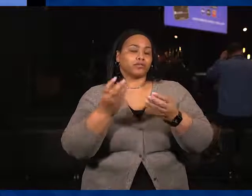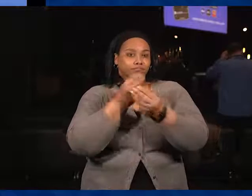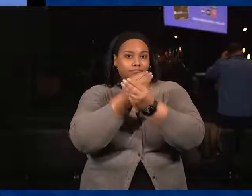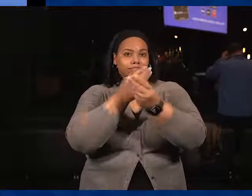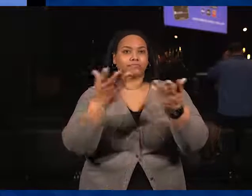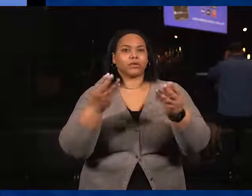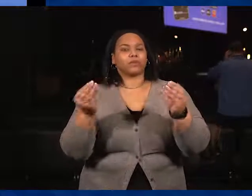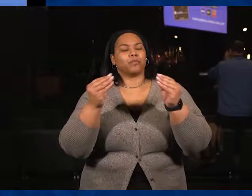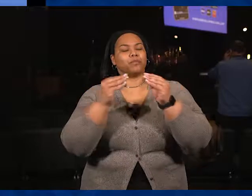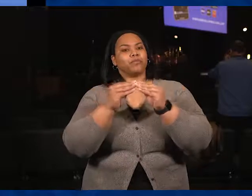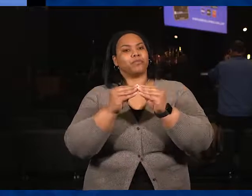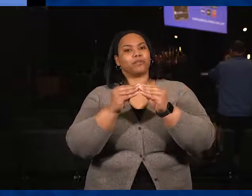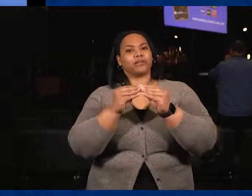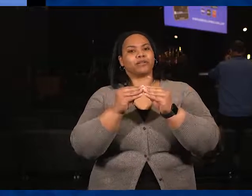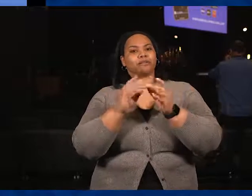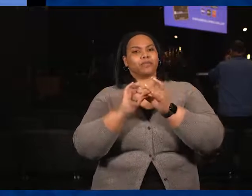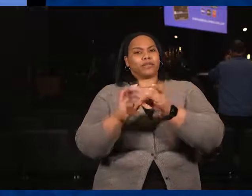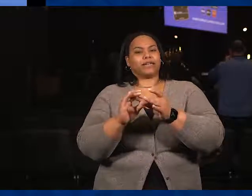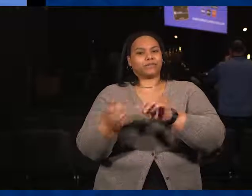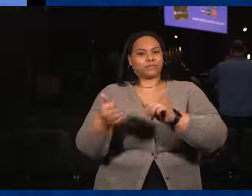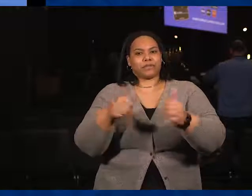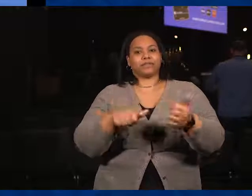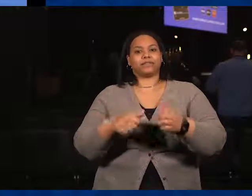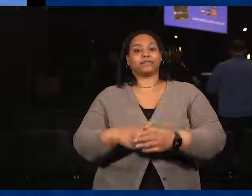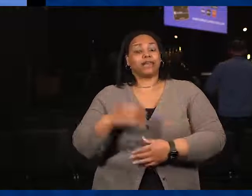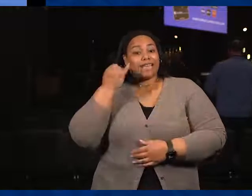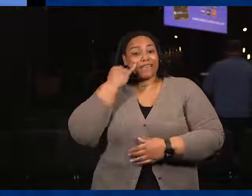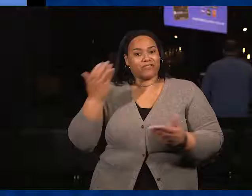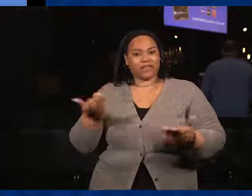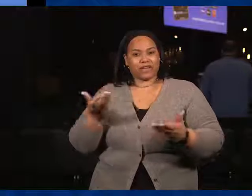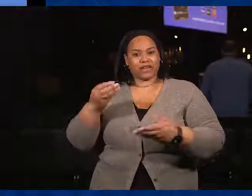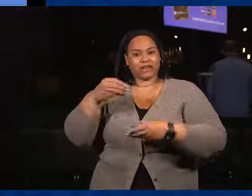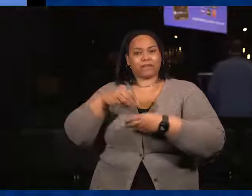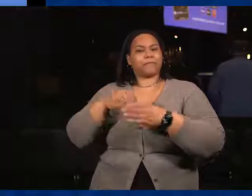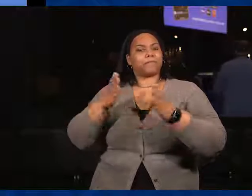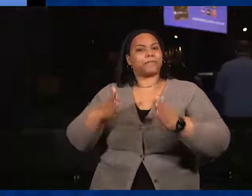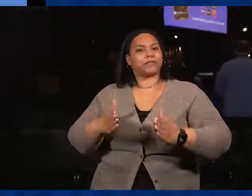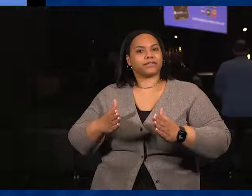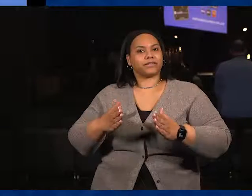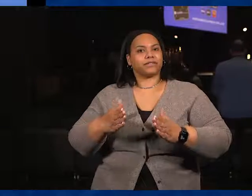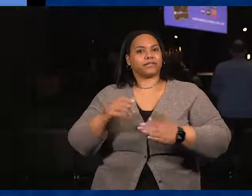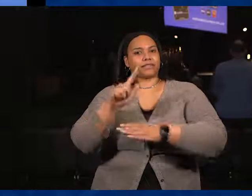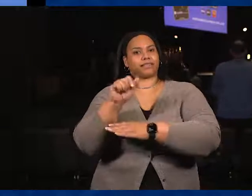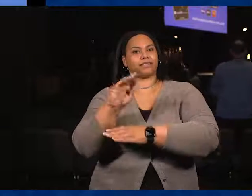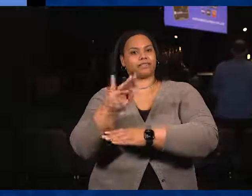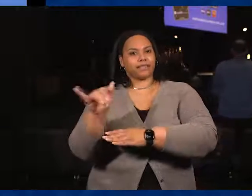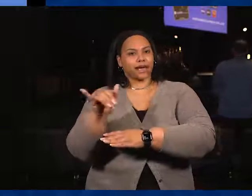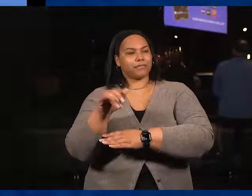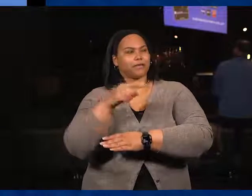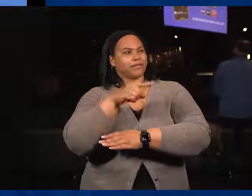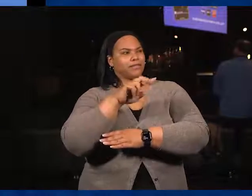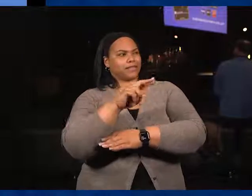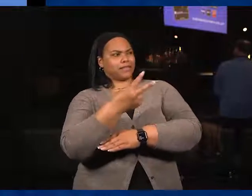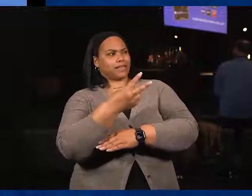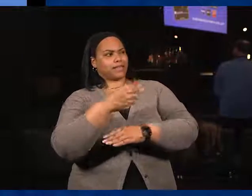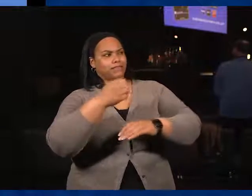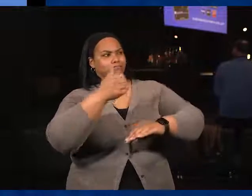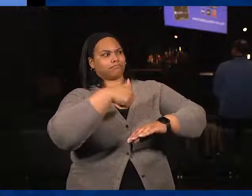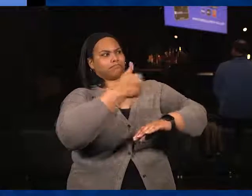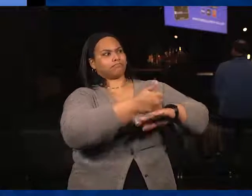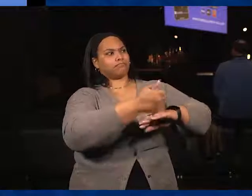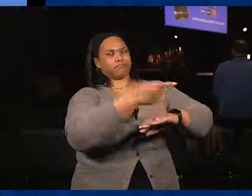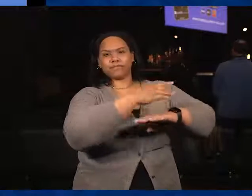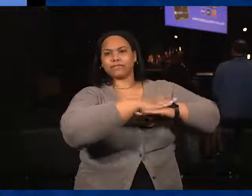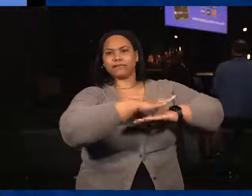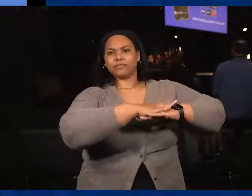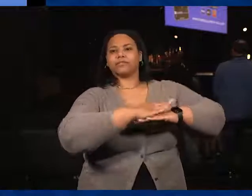information about that and talk to you about it. If you're here in person, you can just go out to those little lobby bays that are out there. The second one, there's going to be someone